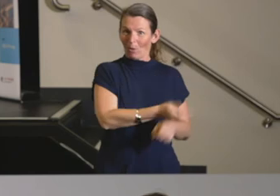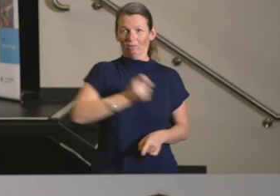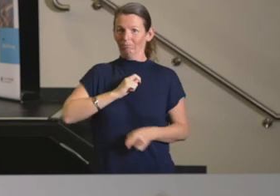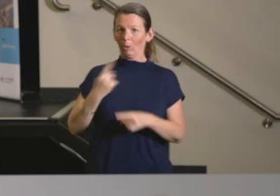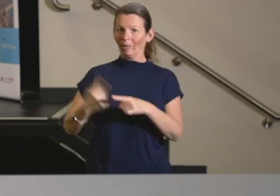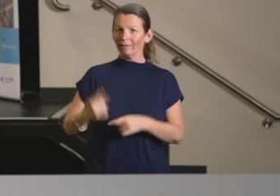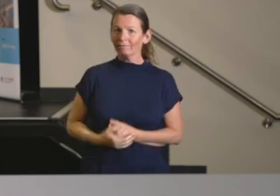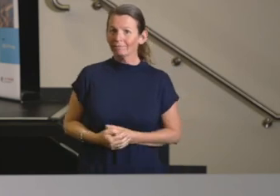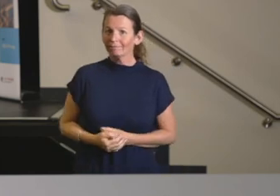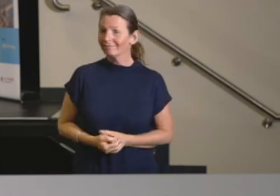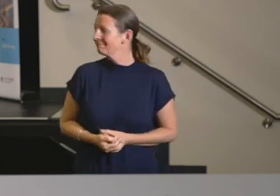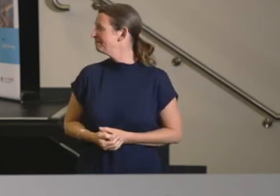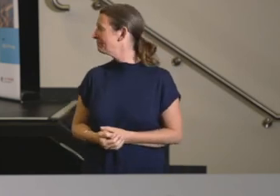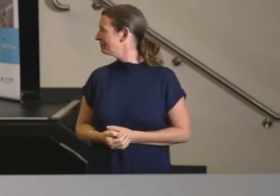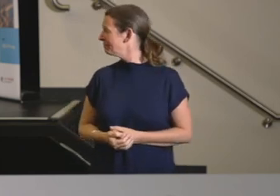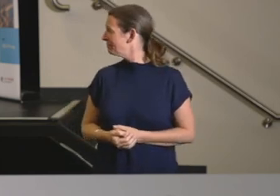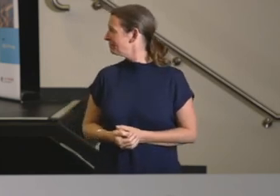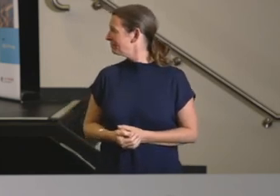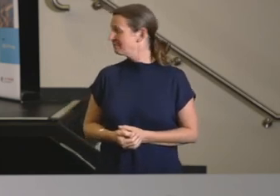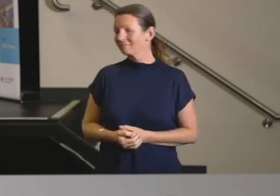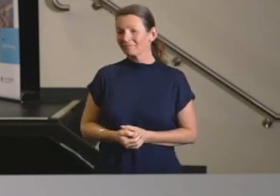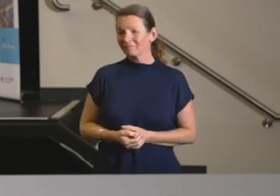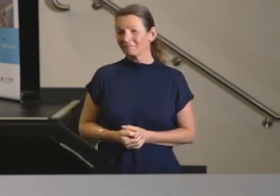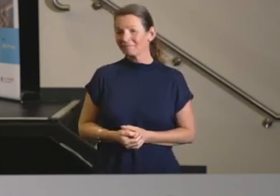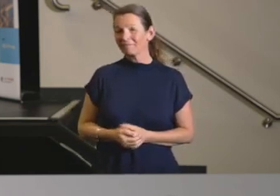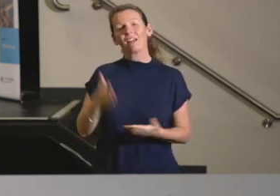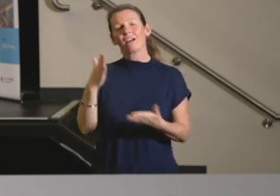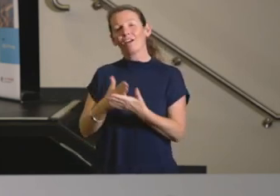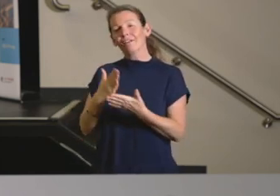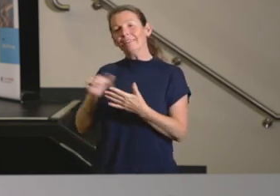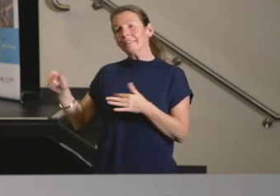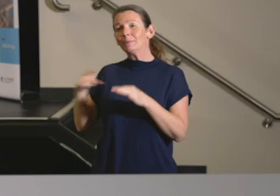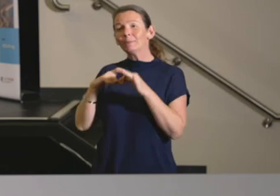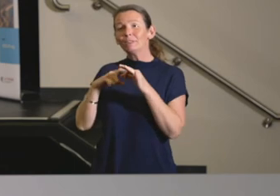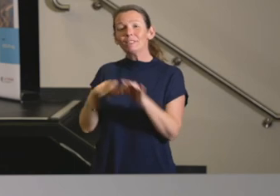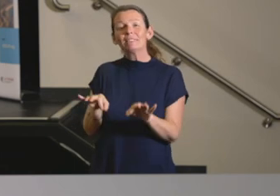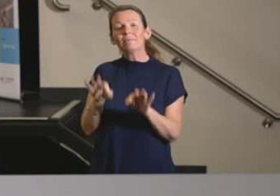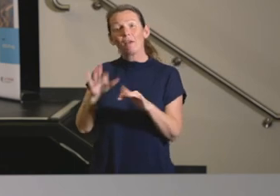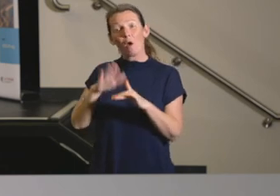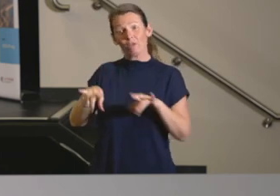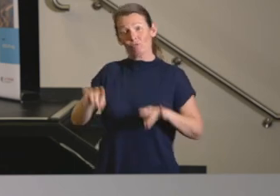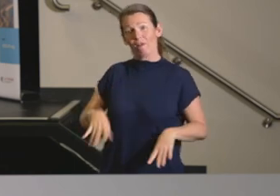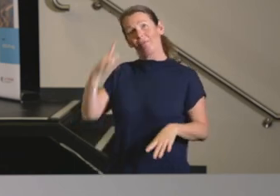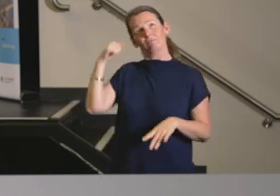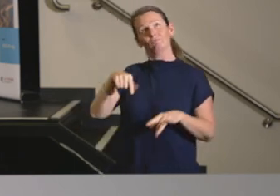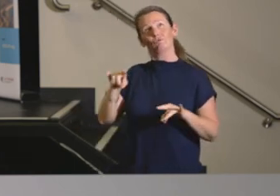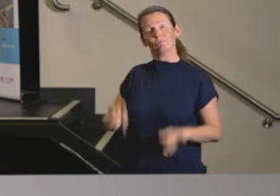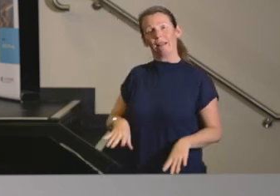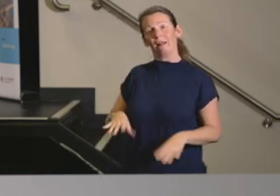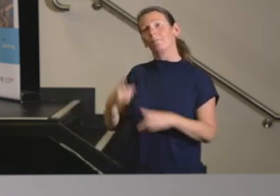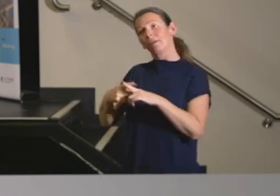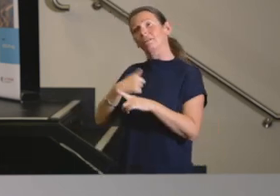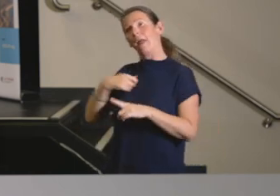Just to add on to this media question, I think especially in the Australian context and our Pacific